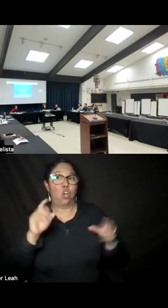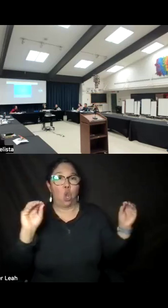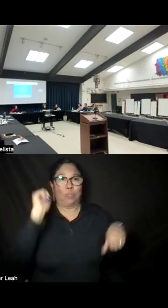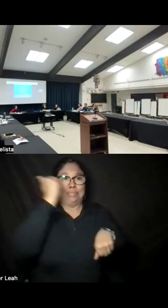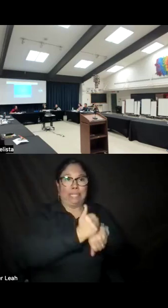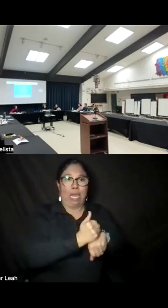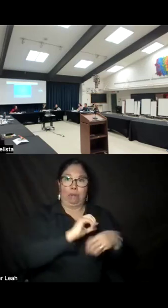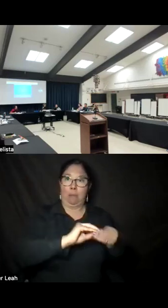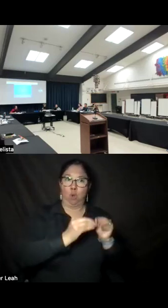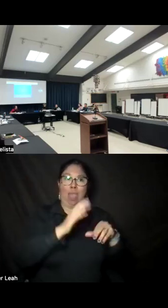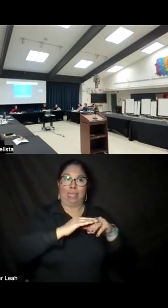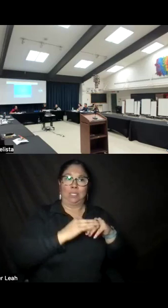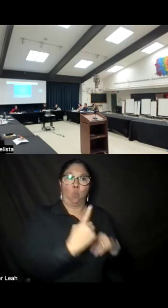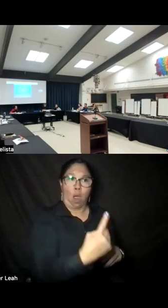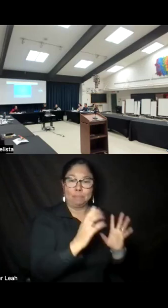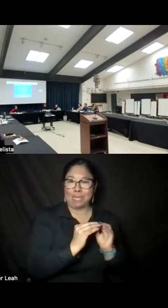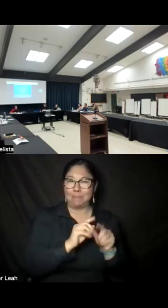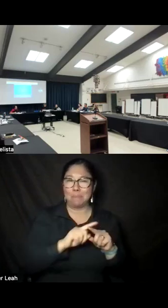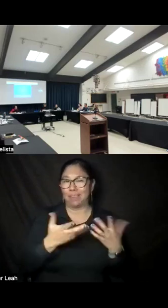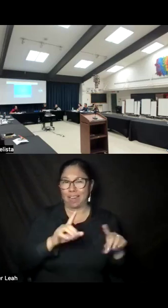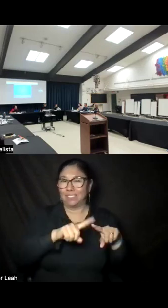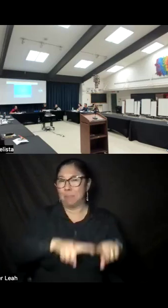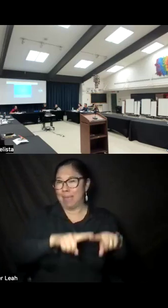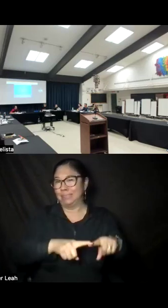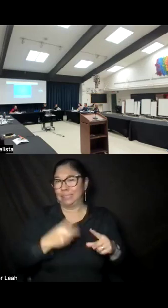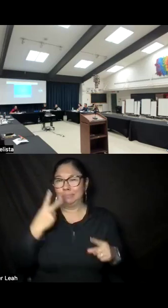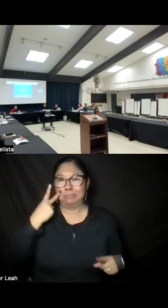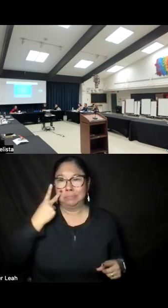one, but it'll depend.